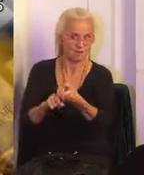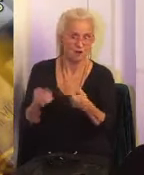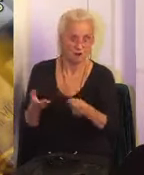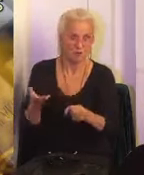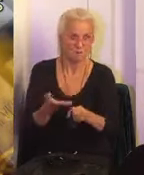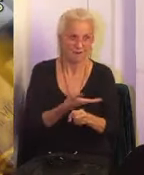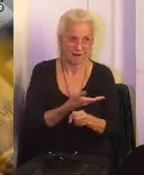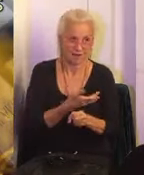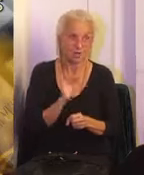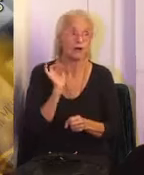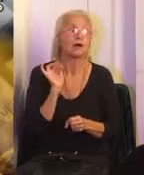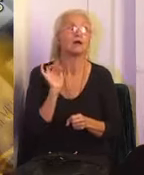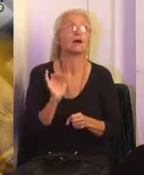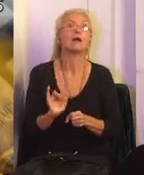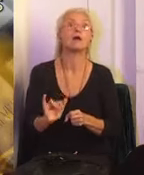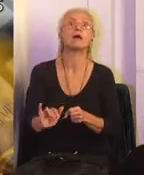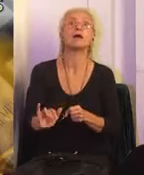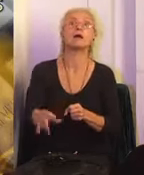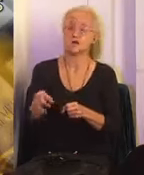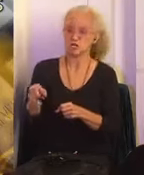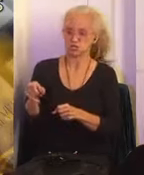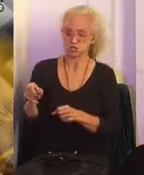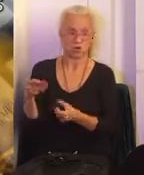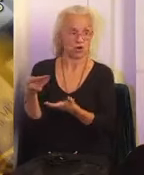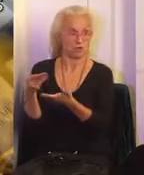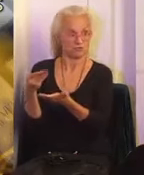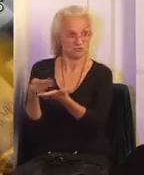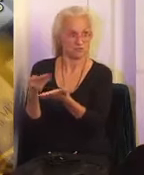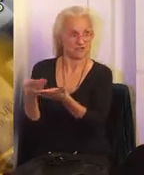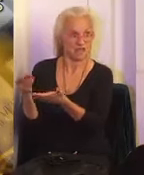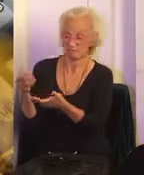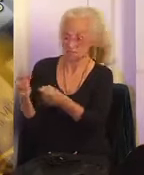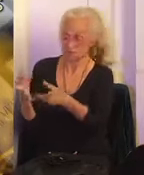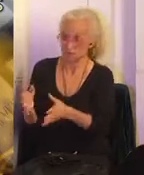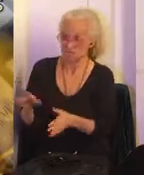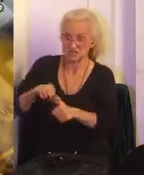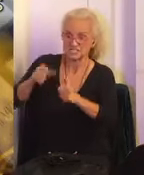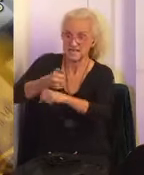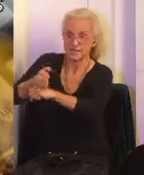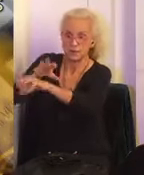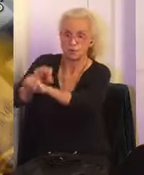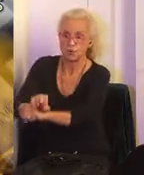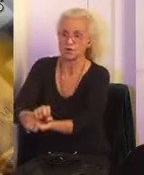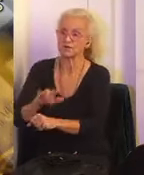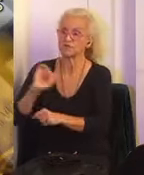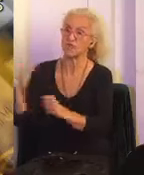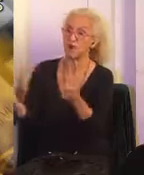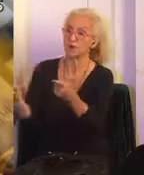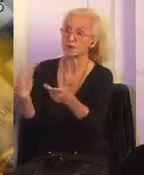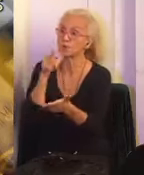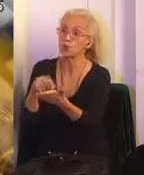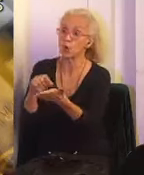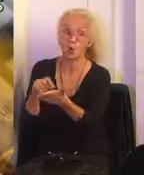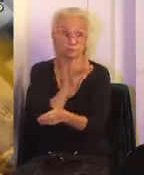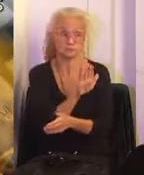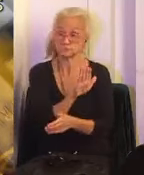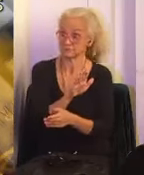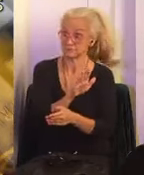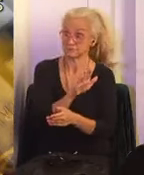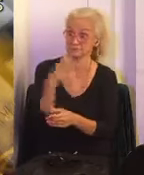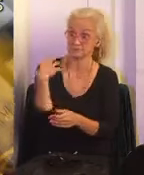fired." So the asset manager set up appointments with each person who owed his employer money. He said to the